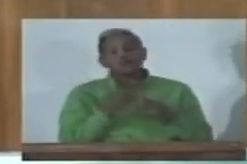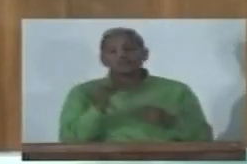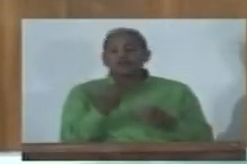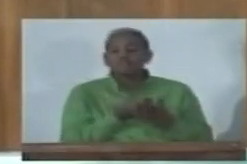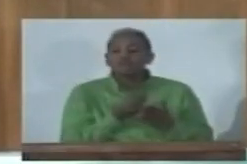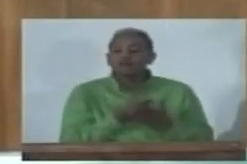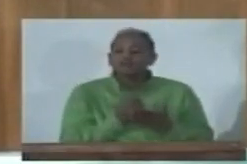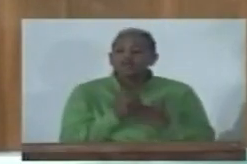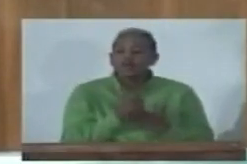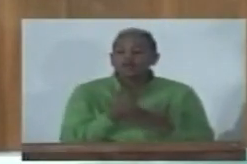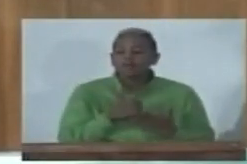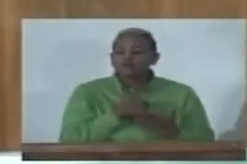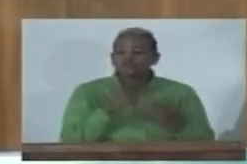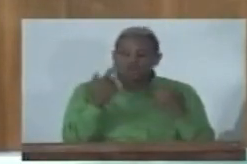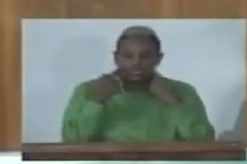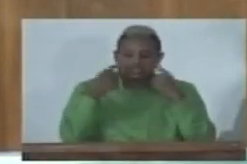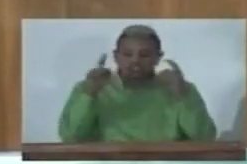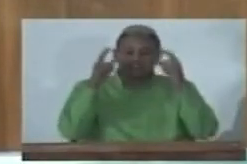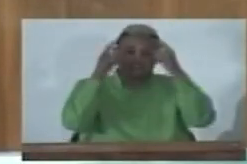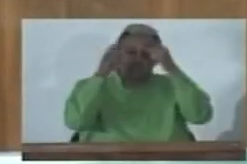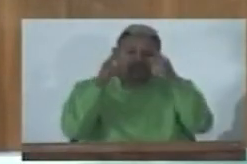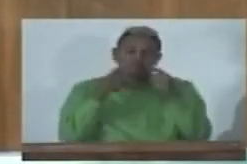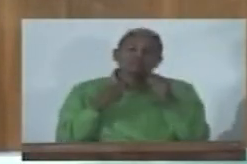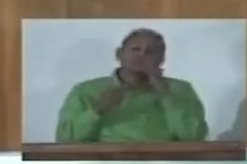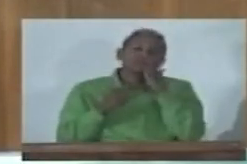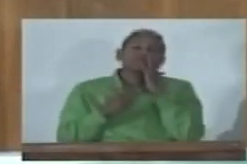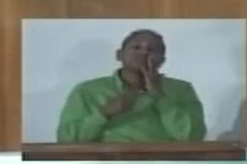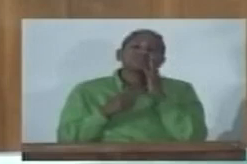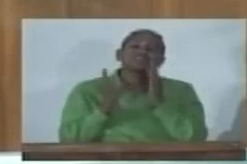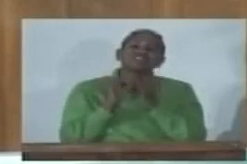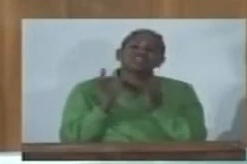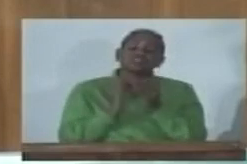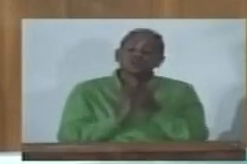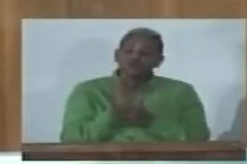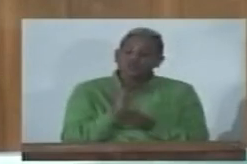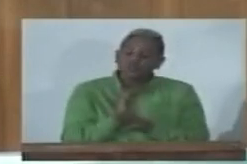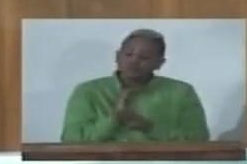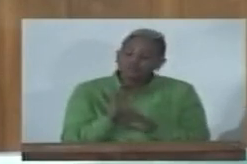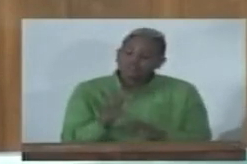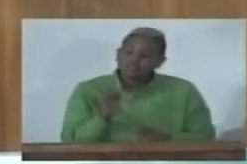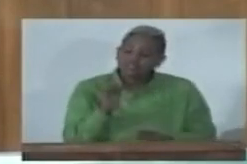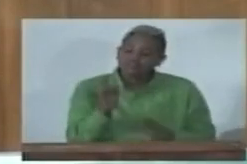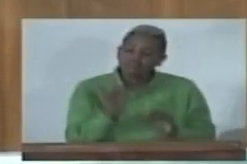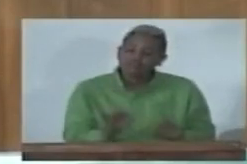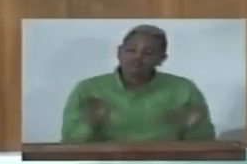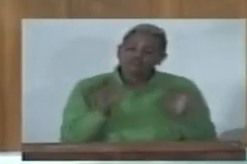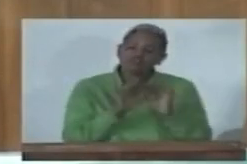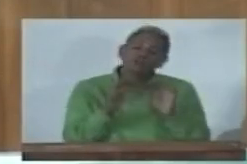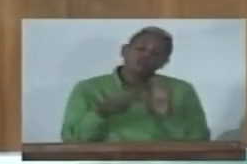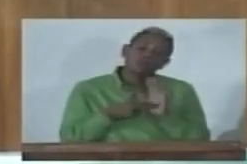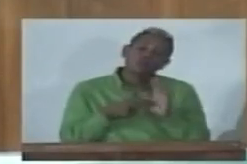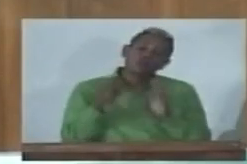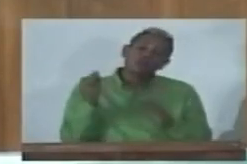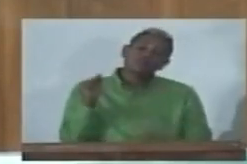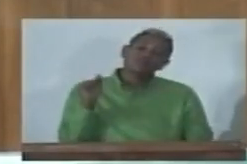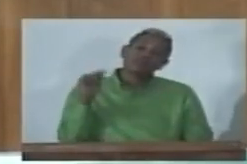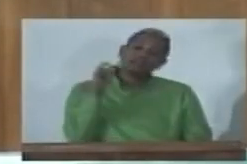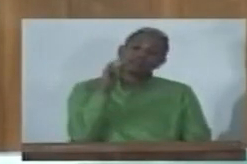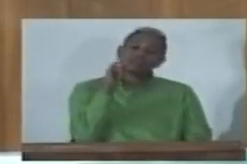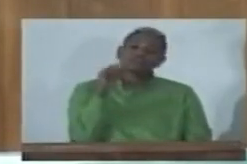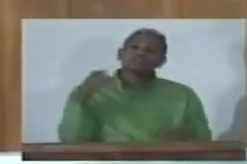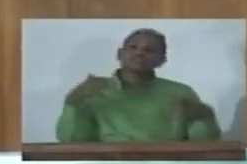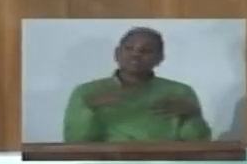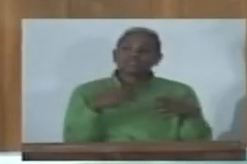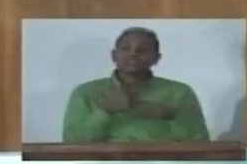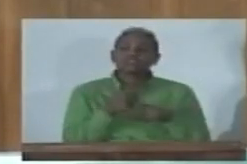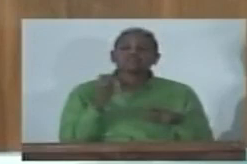to achieve the objective stated by the Minister, given the critical role of the aviation sector